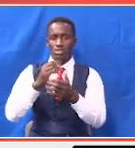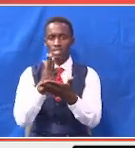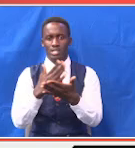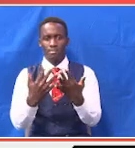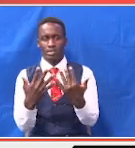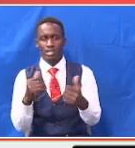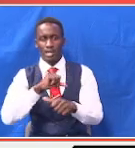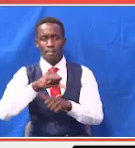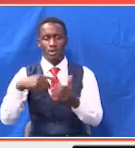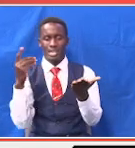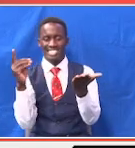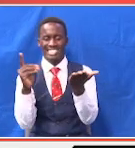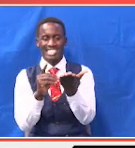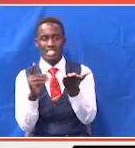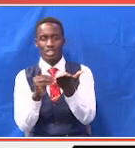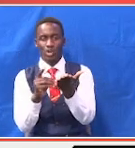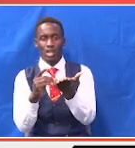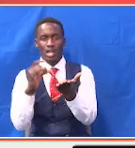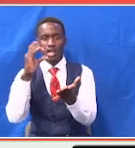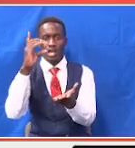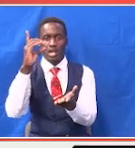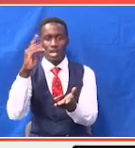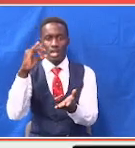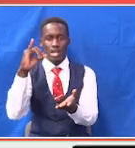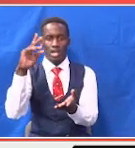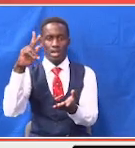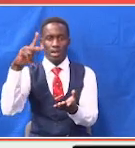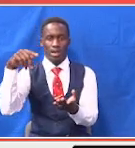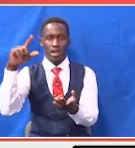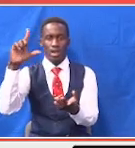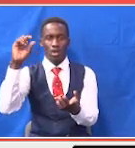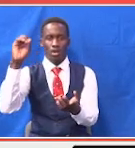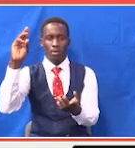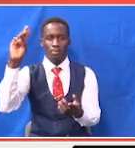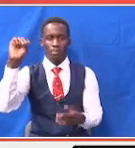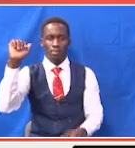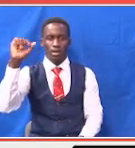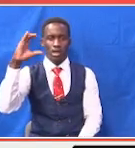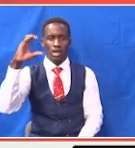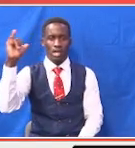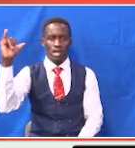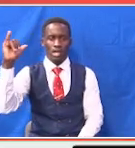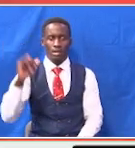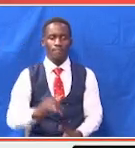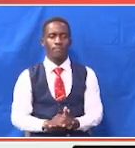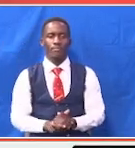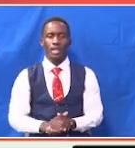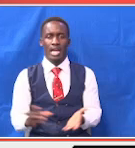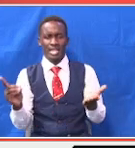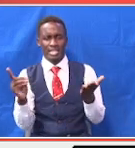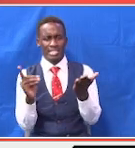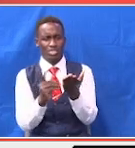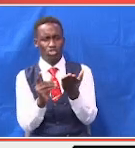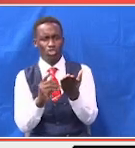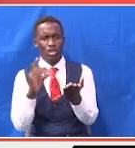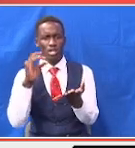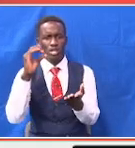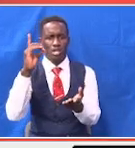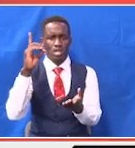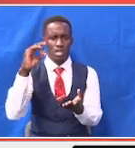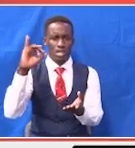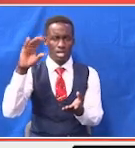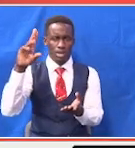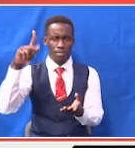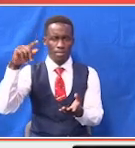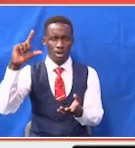called digital diplomacy, and I think that digital diplomacy can be sort